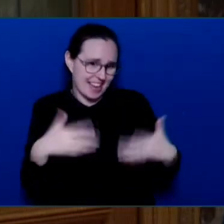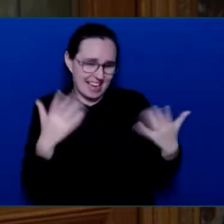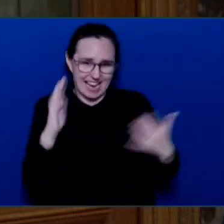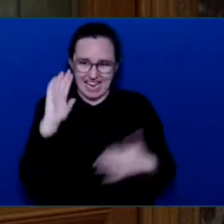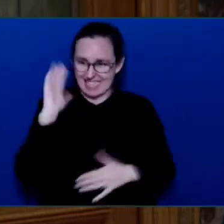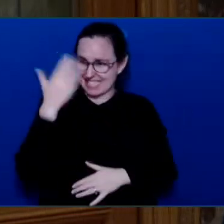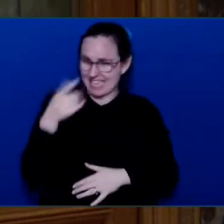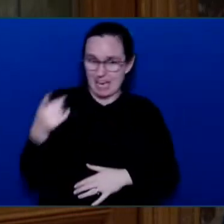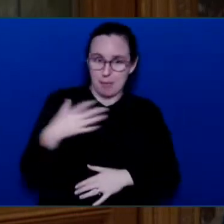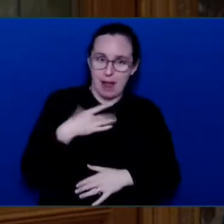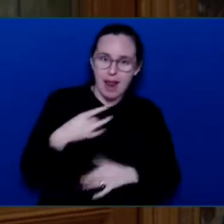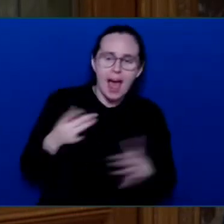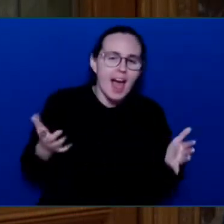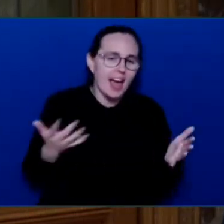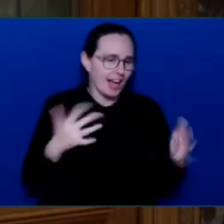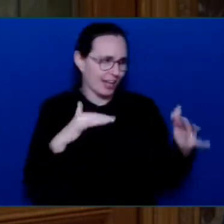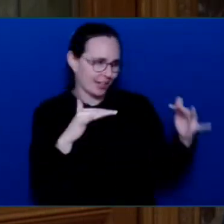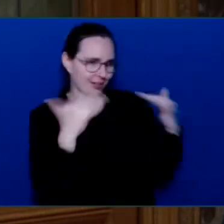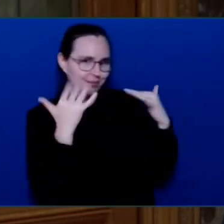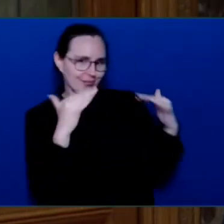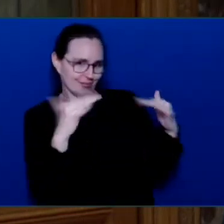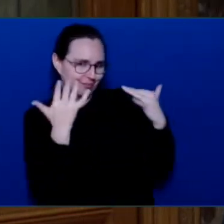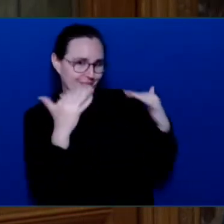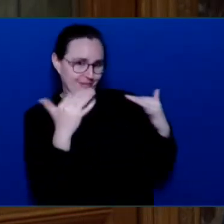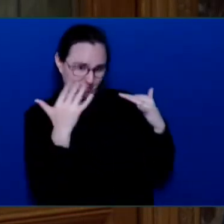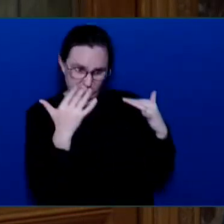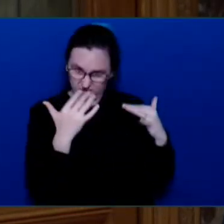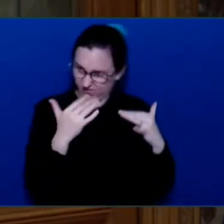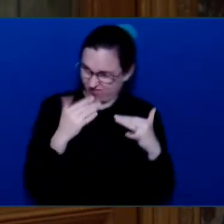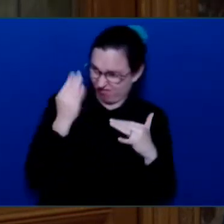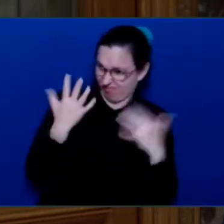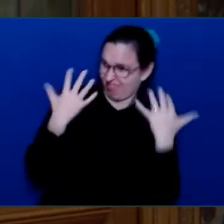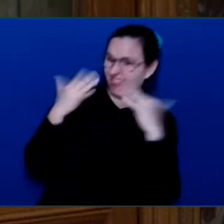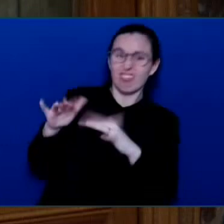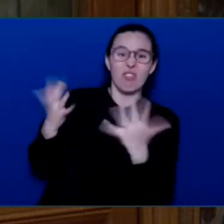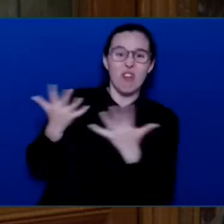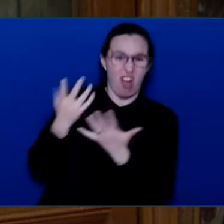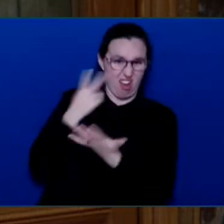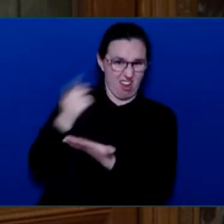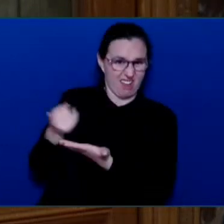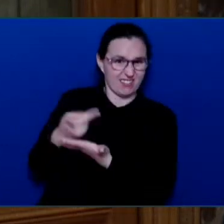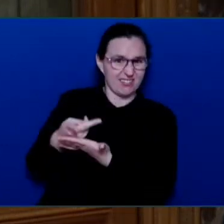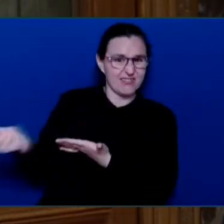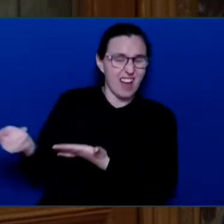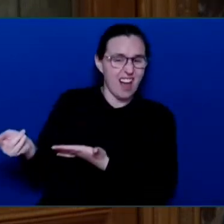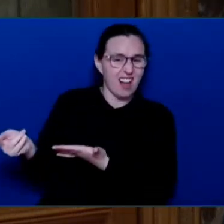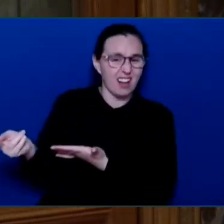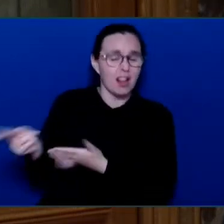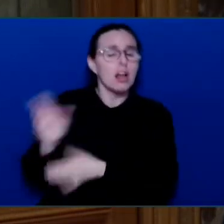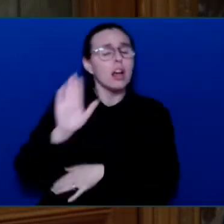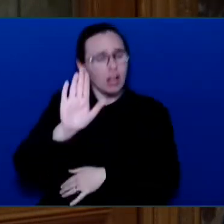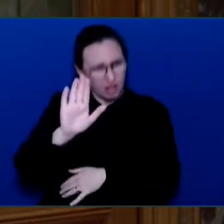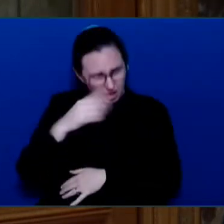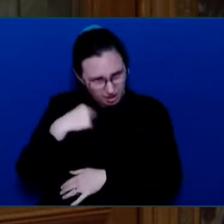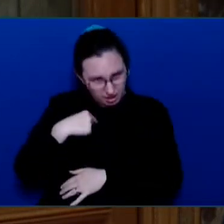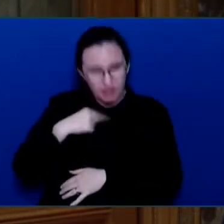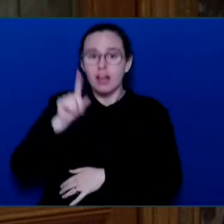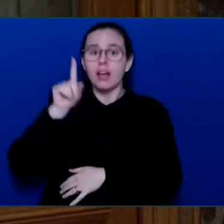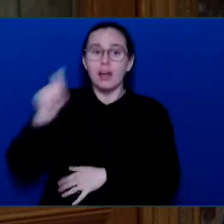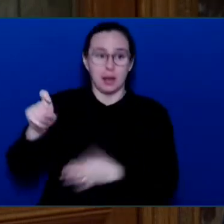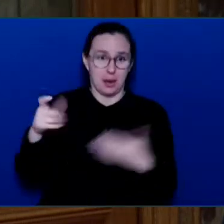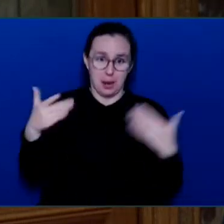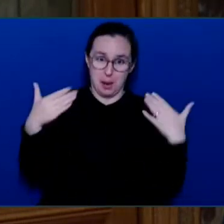Speaker, through you to the minister responsible for the well-being of the most vulnerable children and families in this province, when is she going to do the honourable